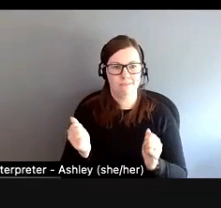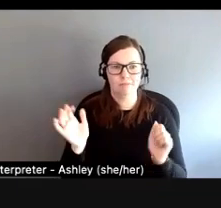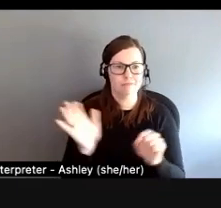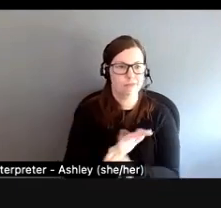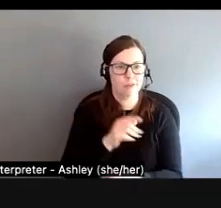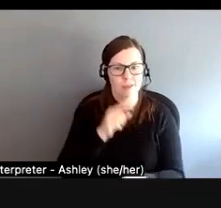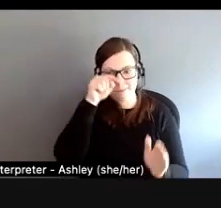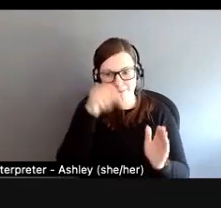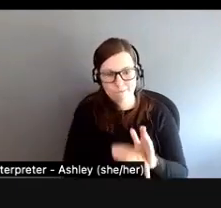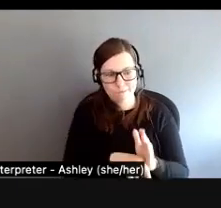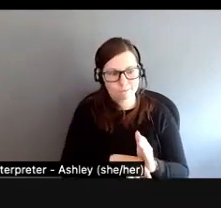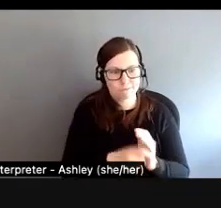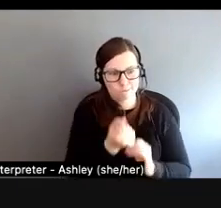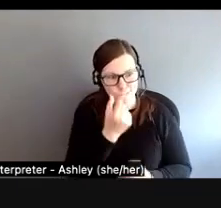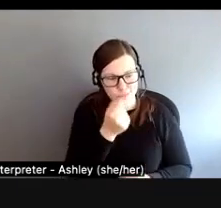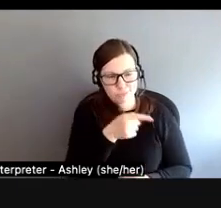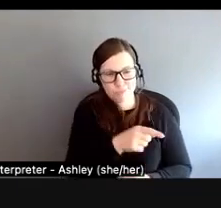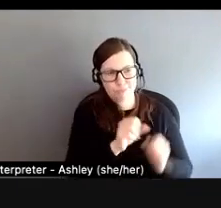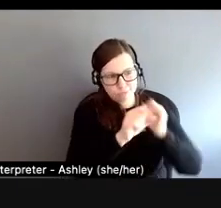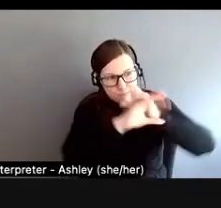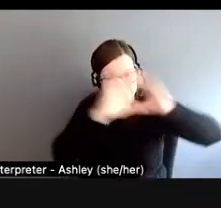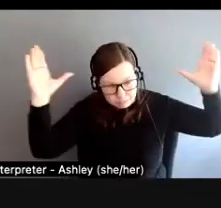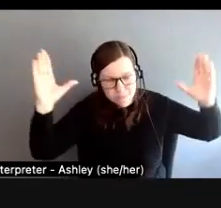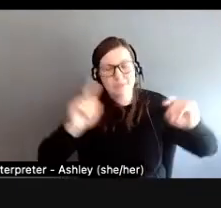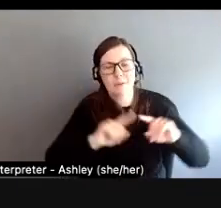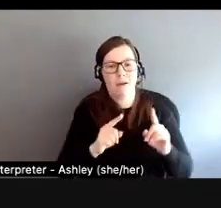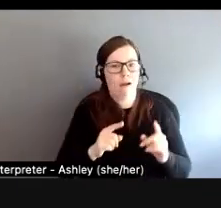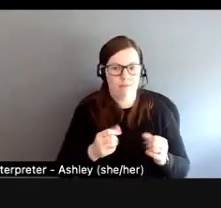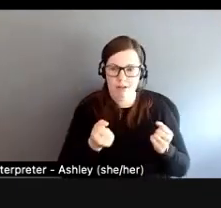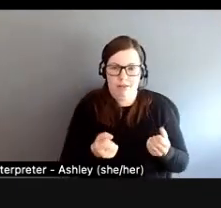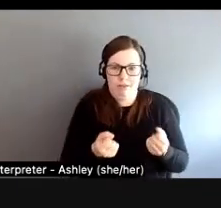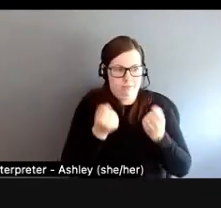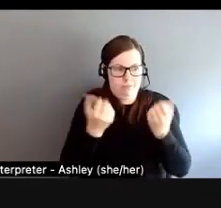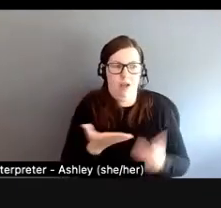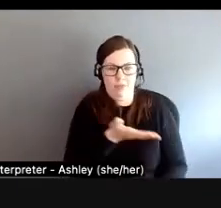Thanks, Okay. Tracy. Yeah, no, thanks, Monica. Yes.